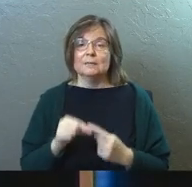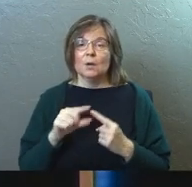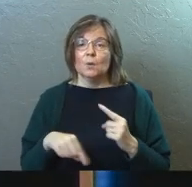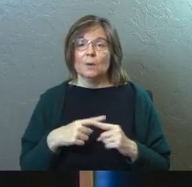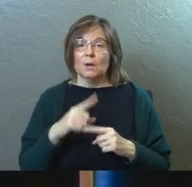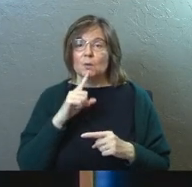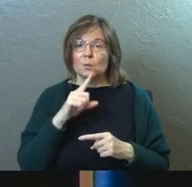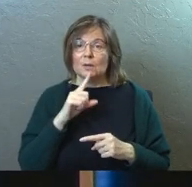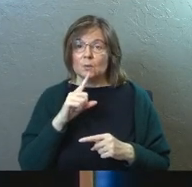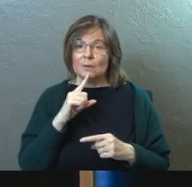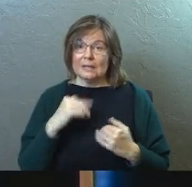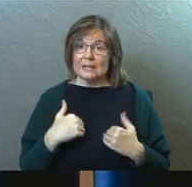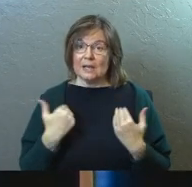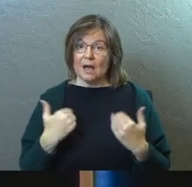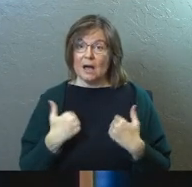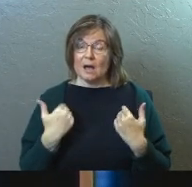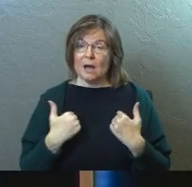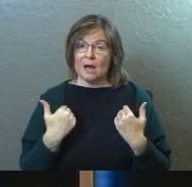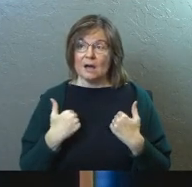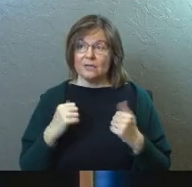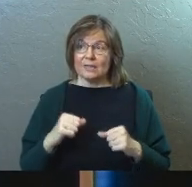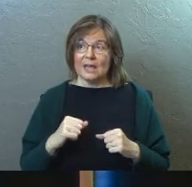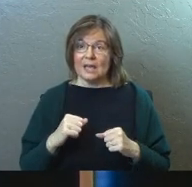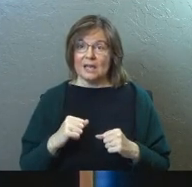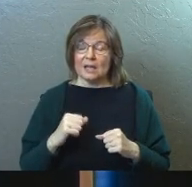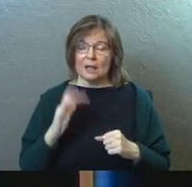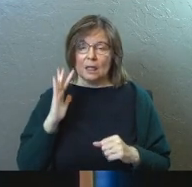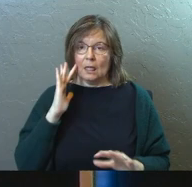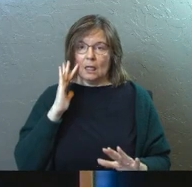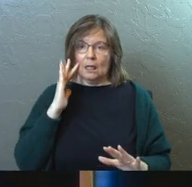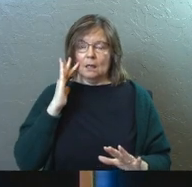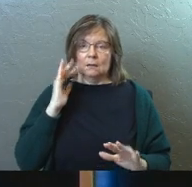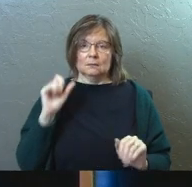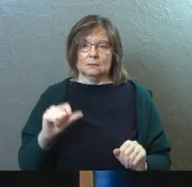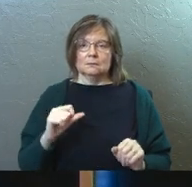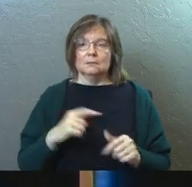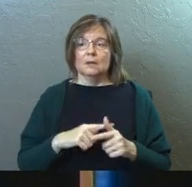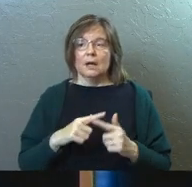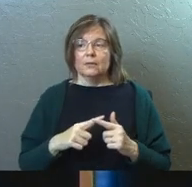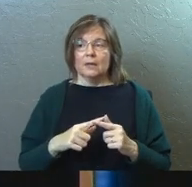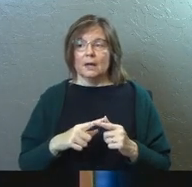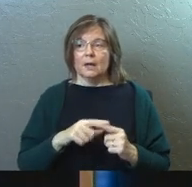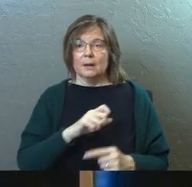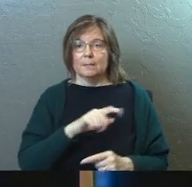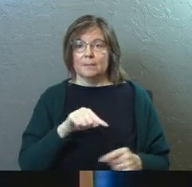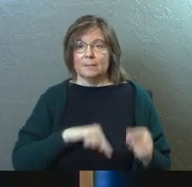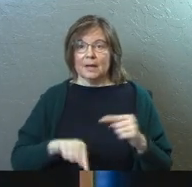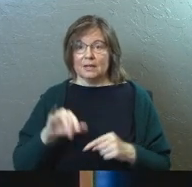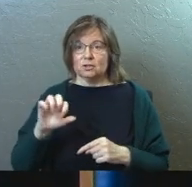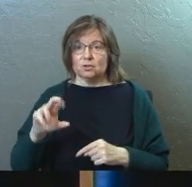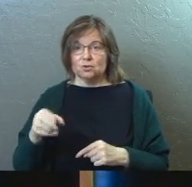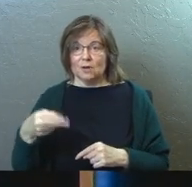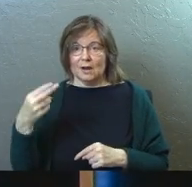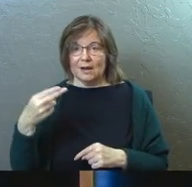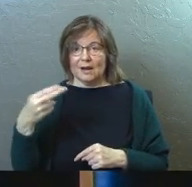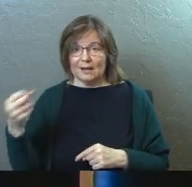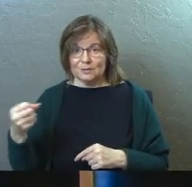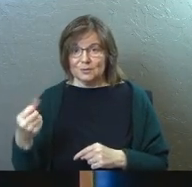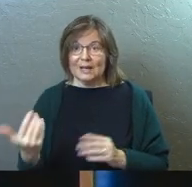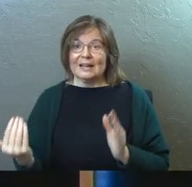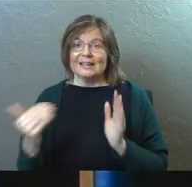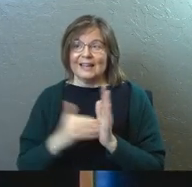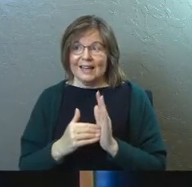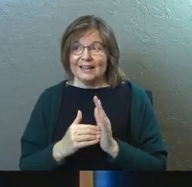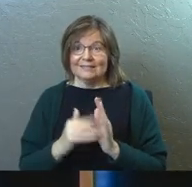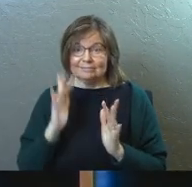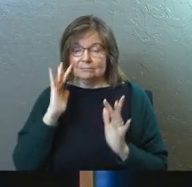Especially when they're really, really, really young, they can get on your nerves. And then back again in junior high and high school, they can get on your nerves